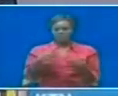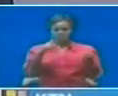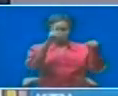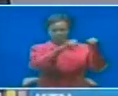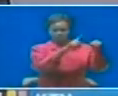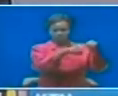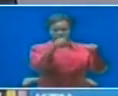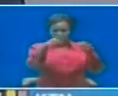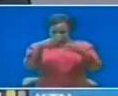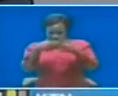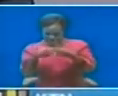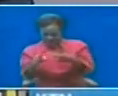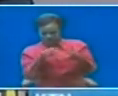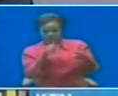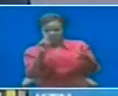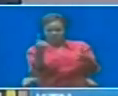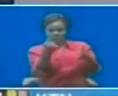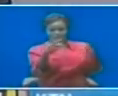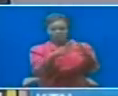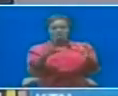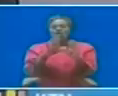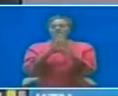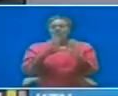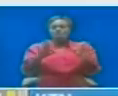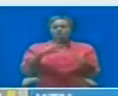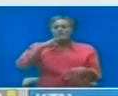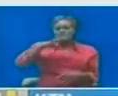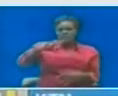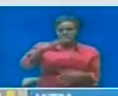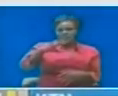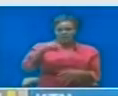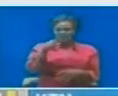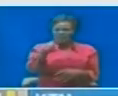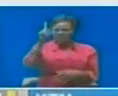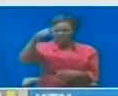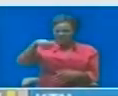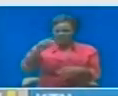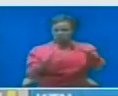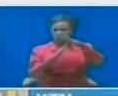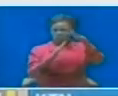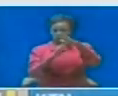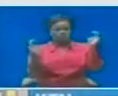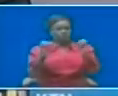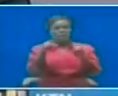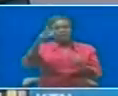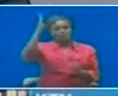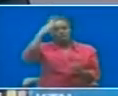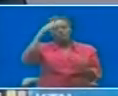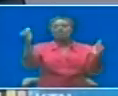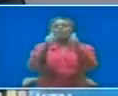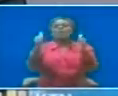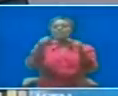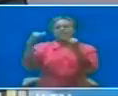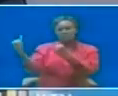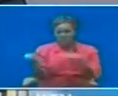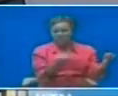ones who are starting, we have known speakers. They might not be right at the top, but they're well known. They get